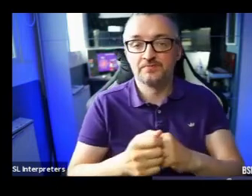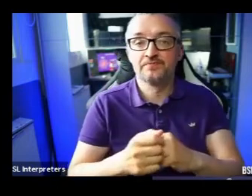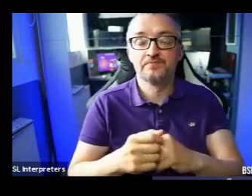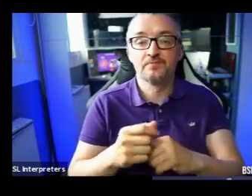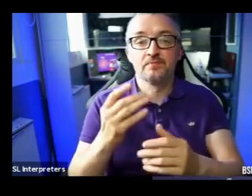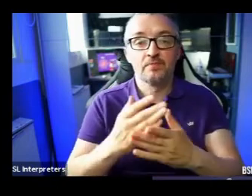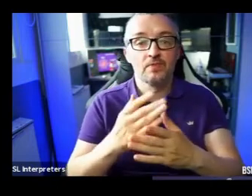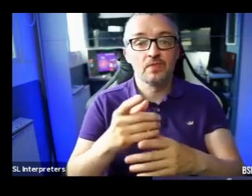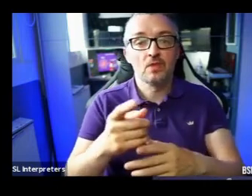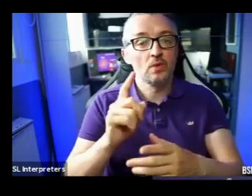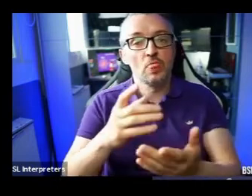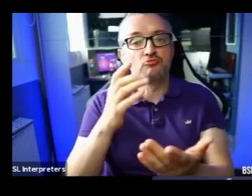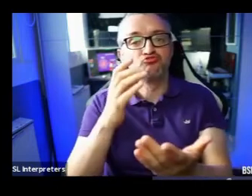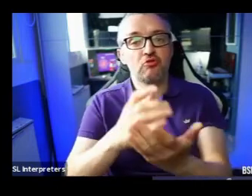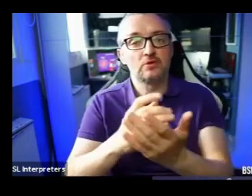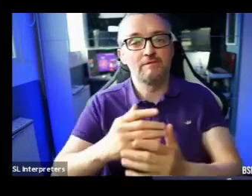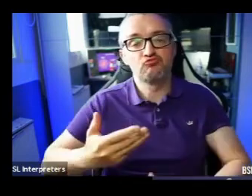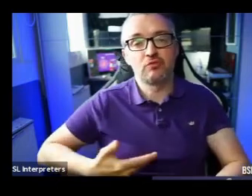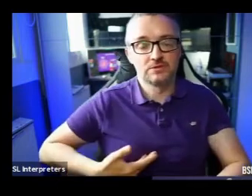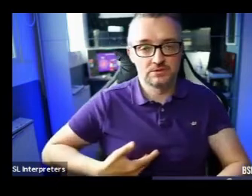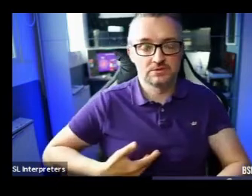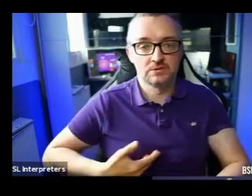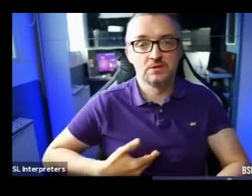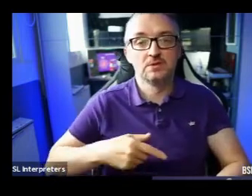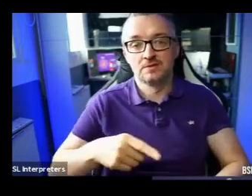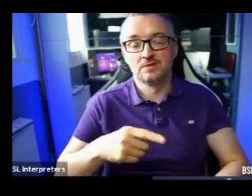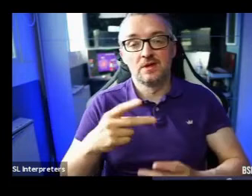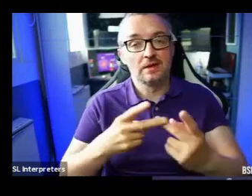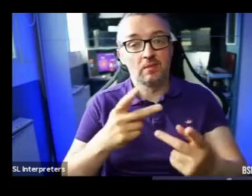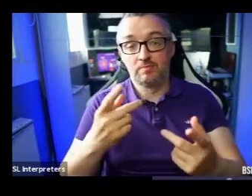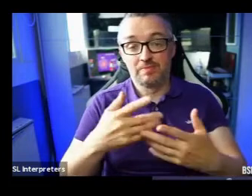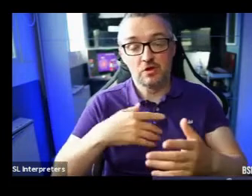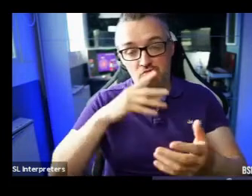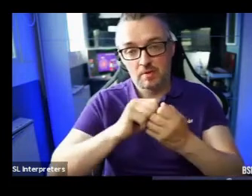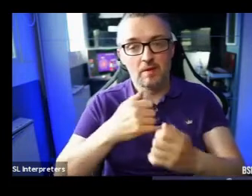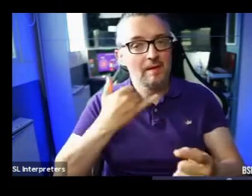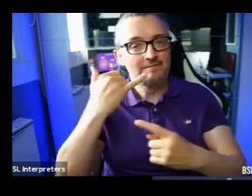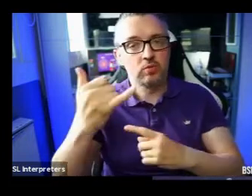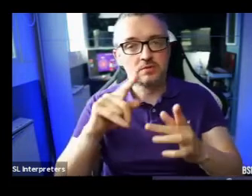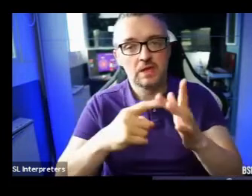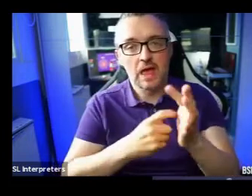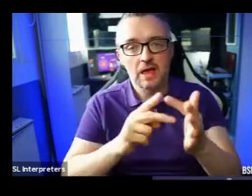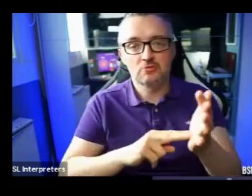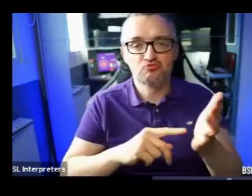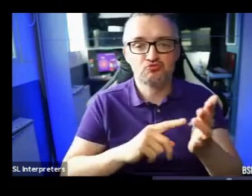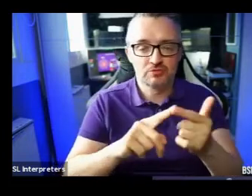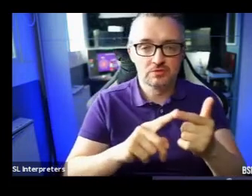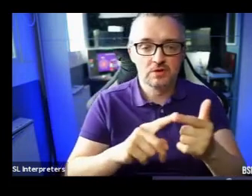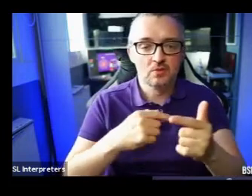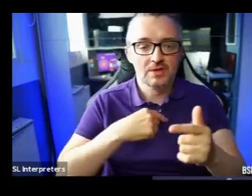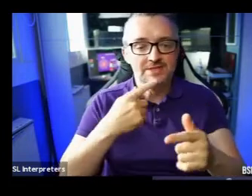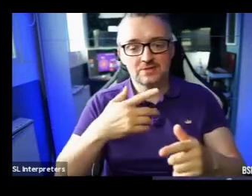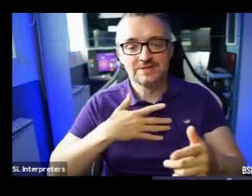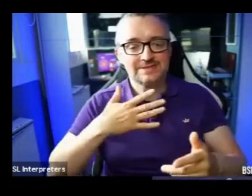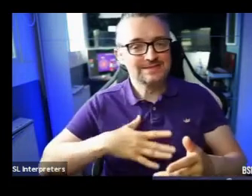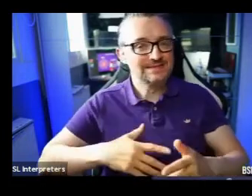at the core of that is the Charter of Rights work. And again, that's another phone call I remember having with you, Irene, when we discussed